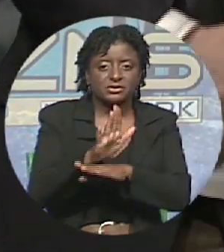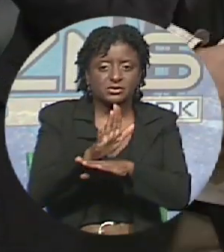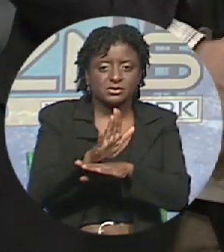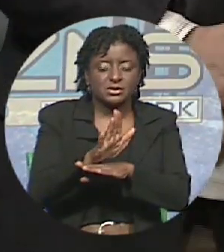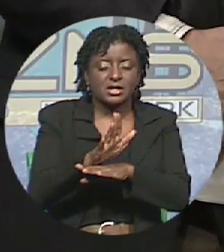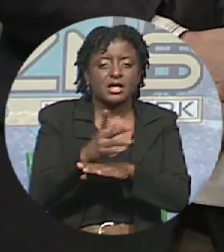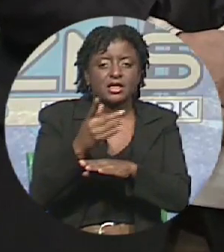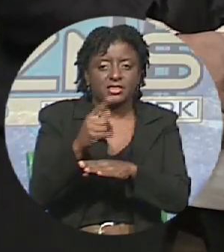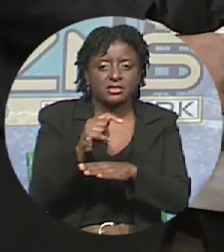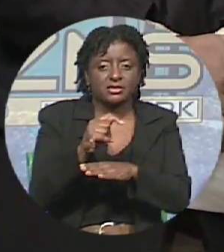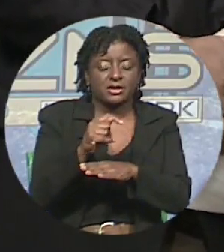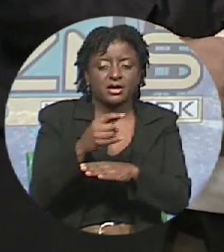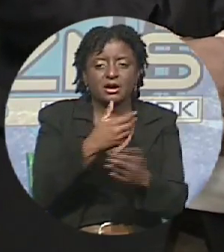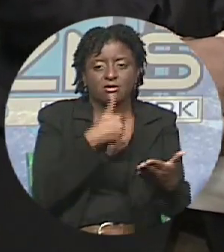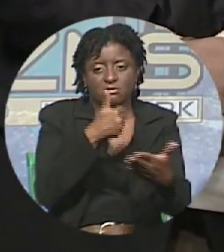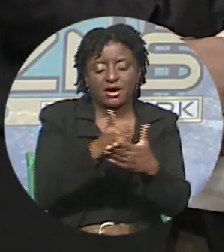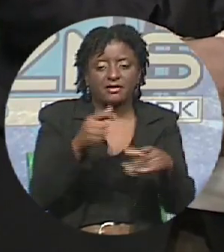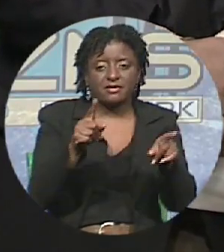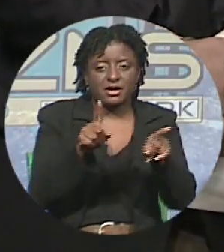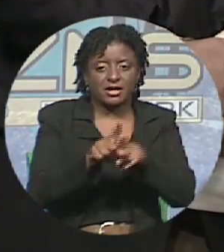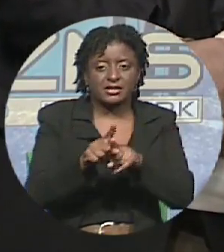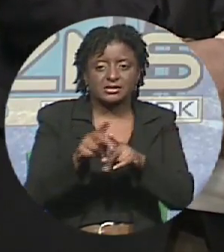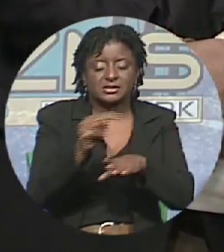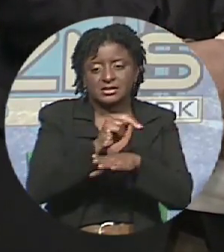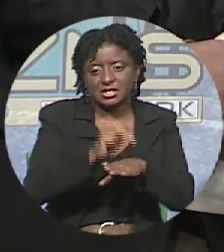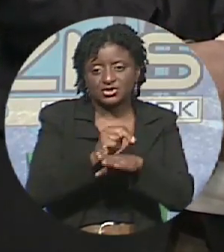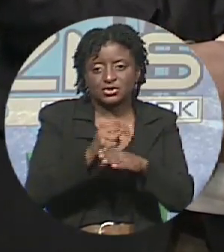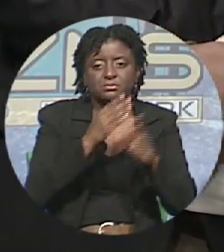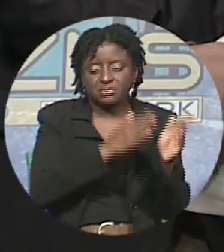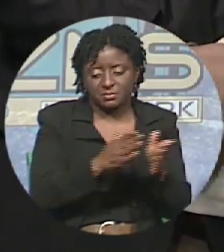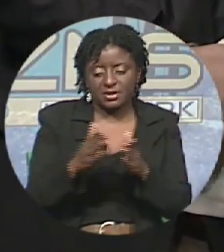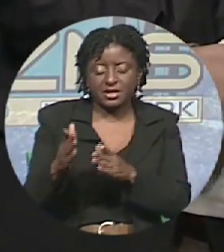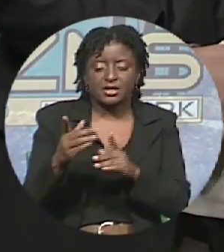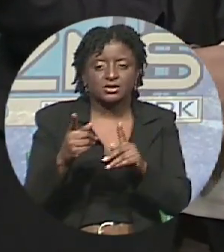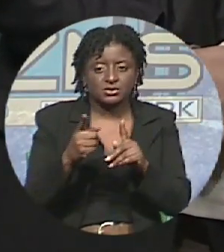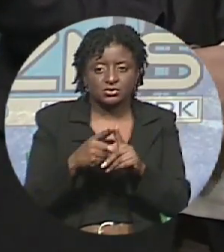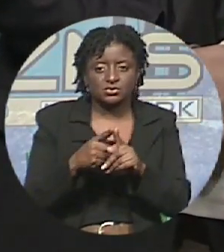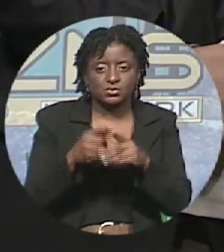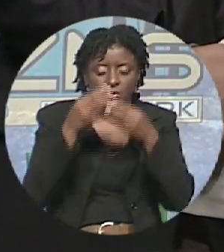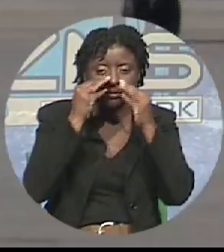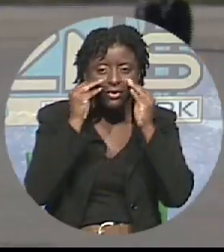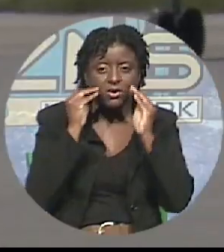farewell to the group whose shocking deaths are slowly being absorbed.